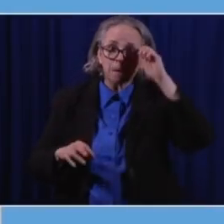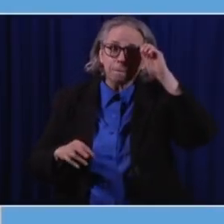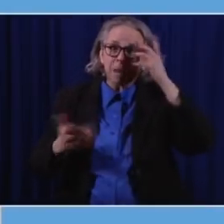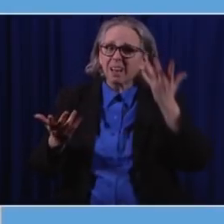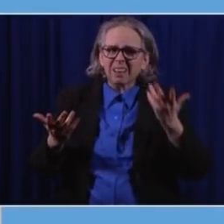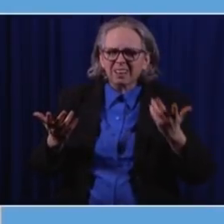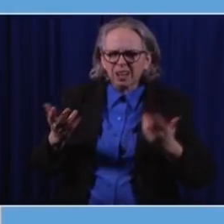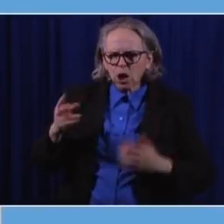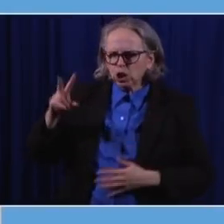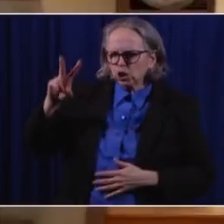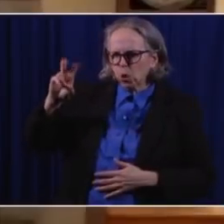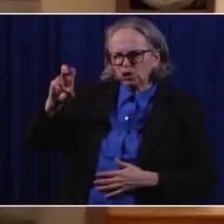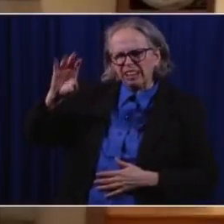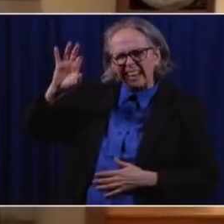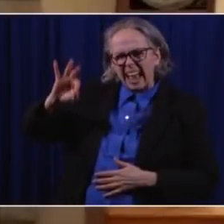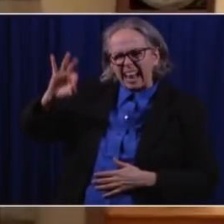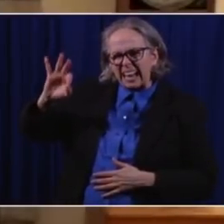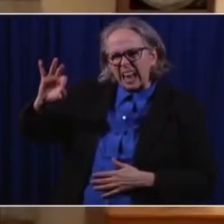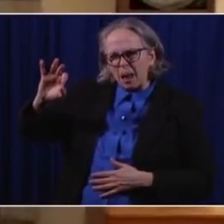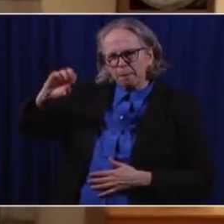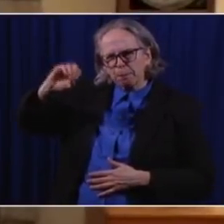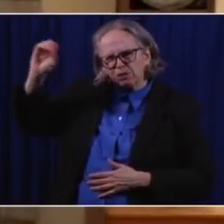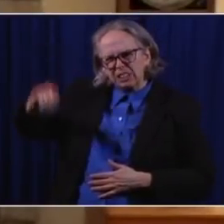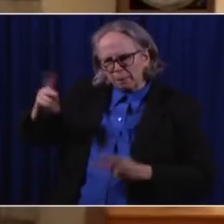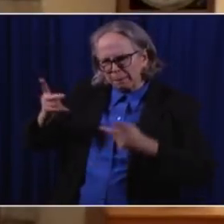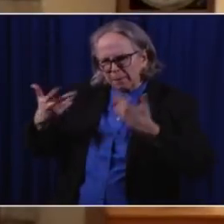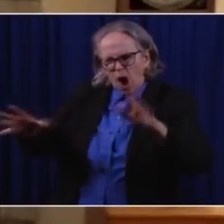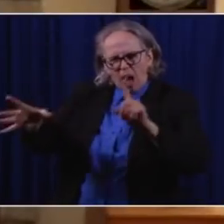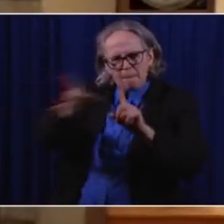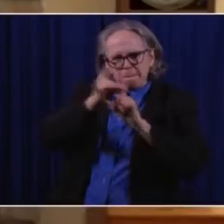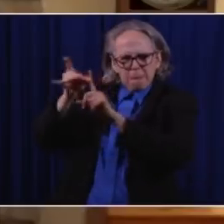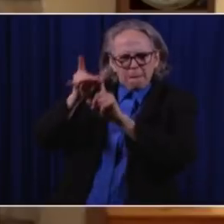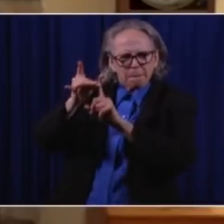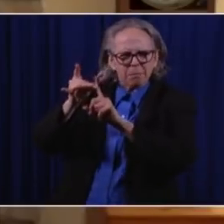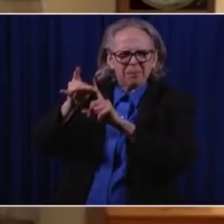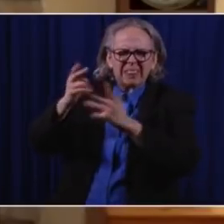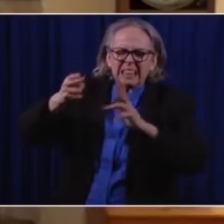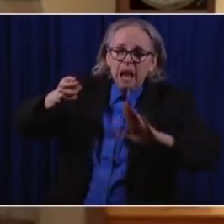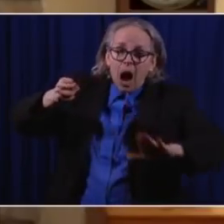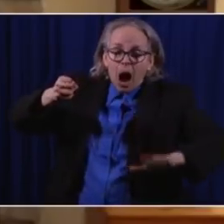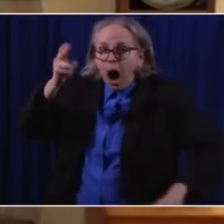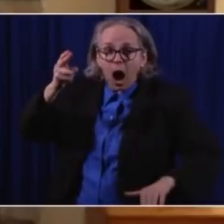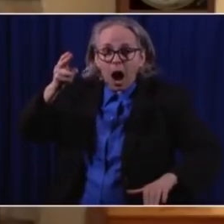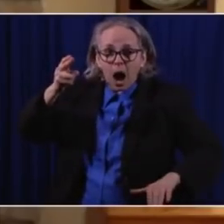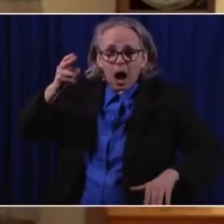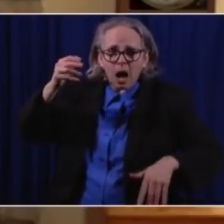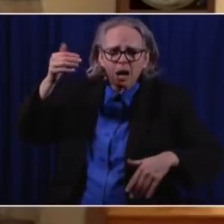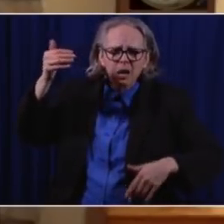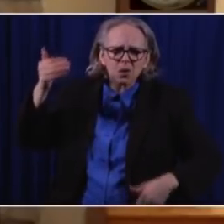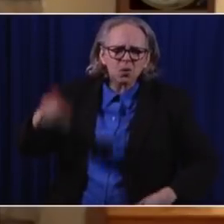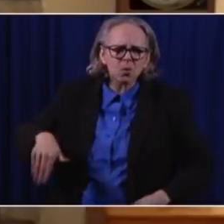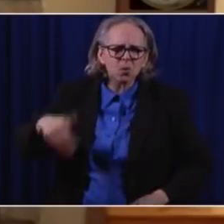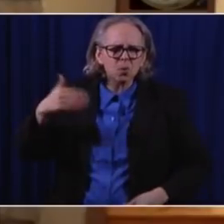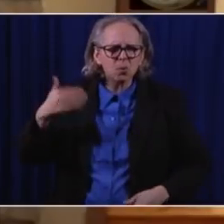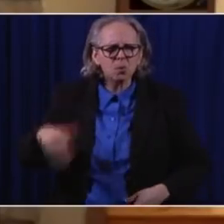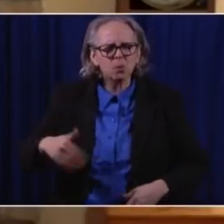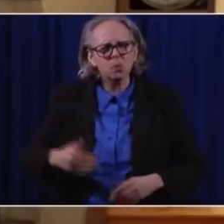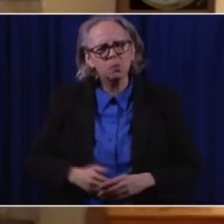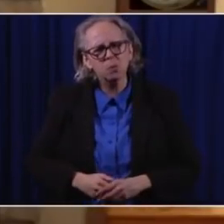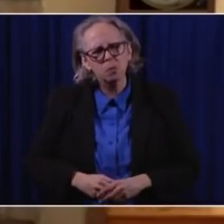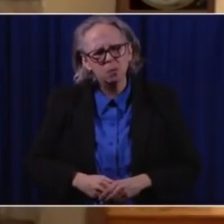299%. So you can see it's a phenomenal difference. Let's go to our another early